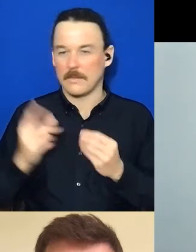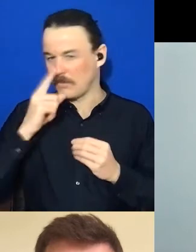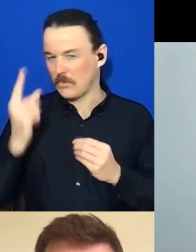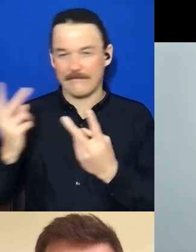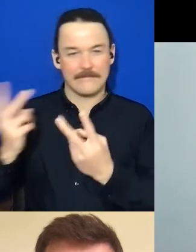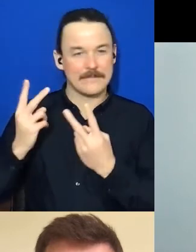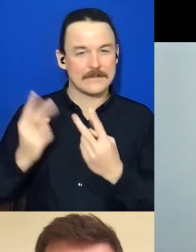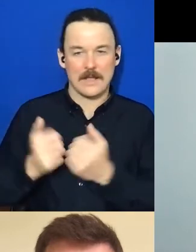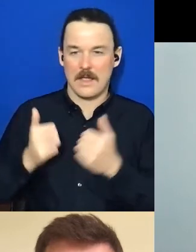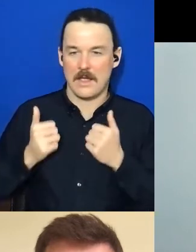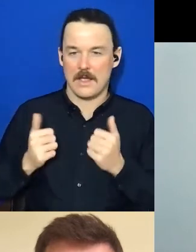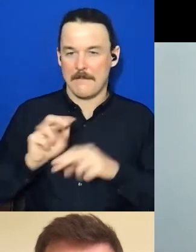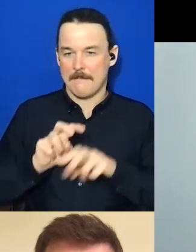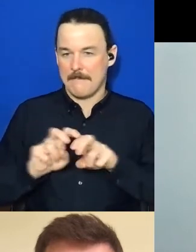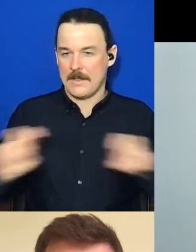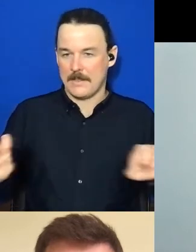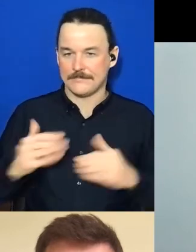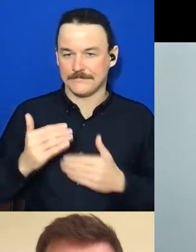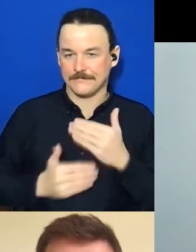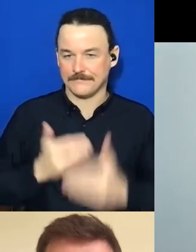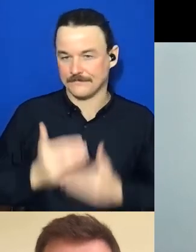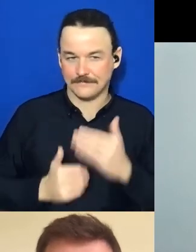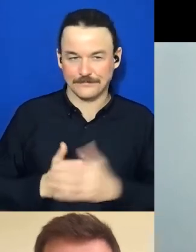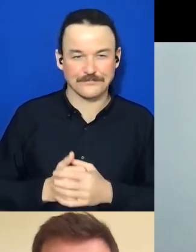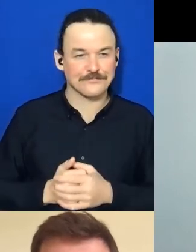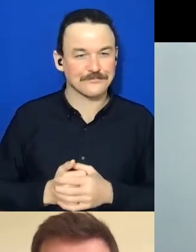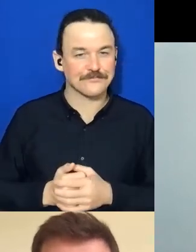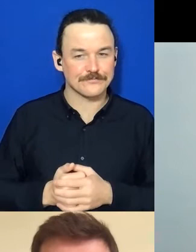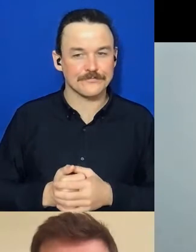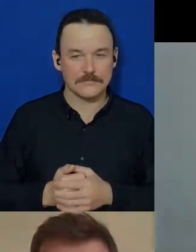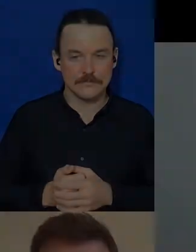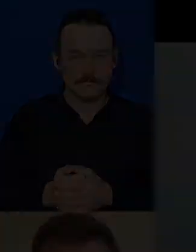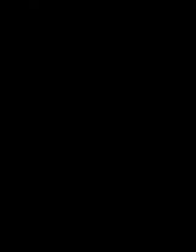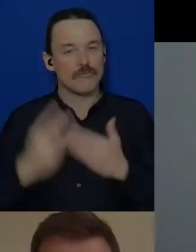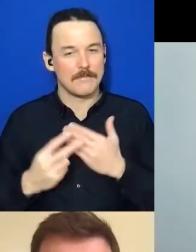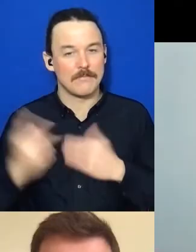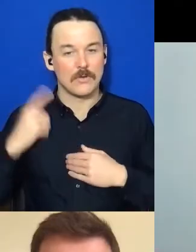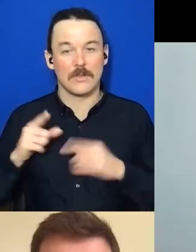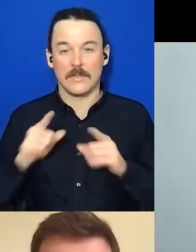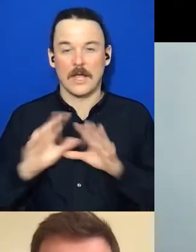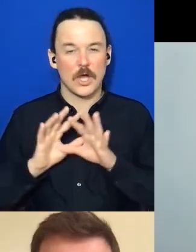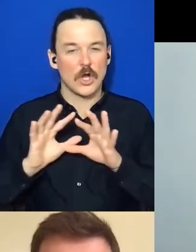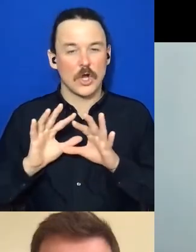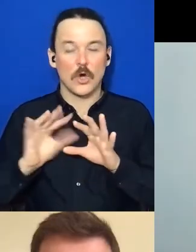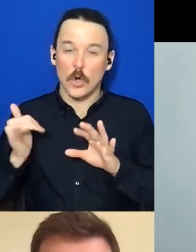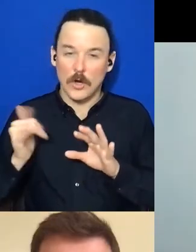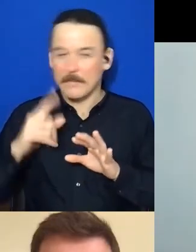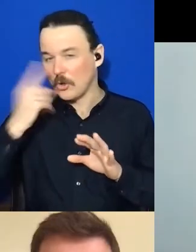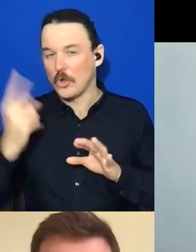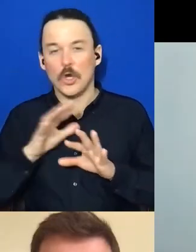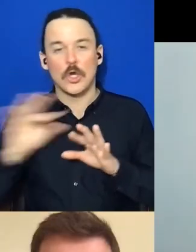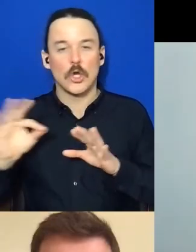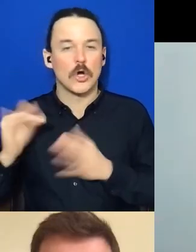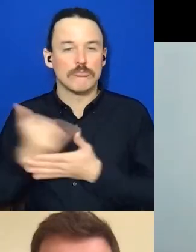panel process as participants and not offenders. For that, sounds like some great work